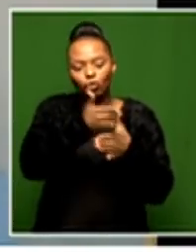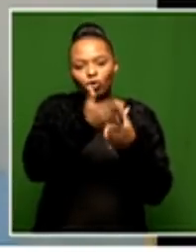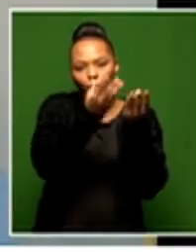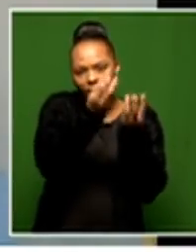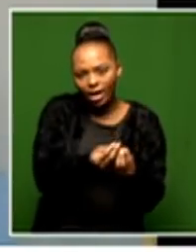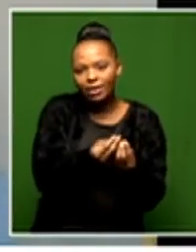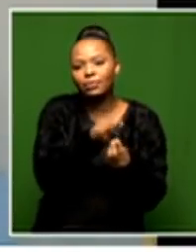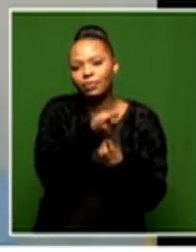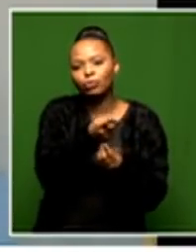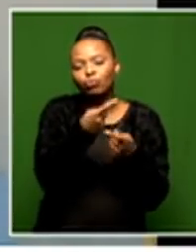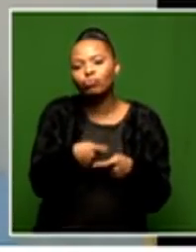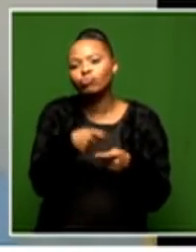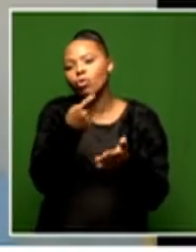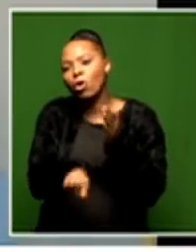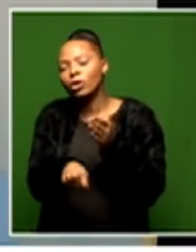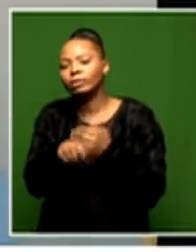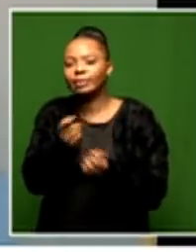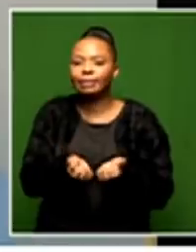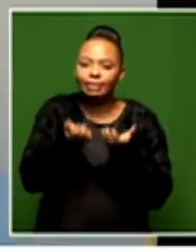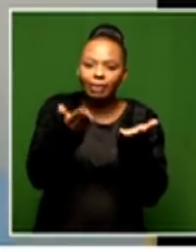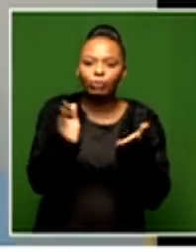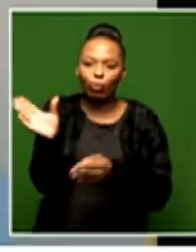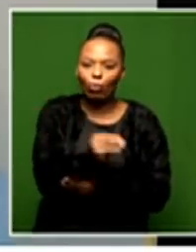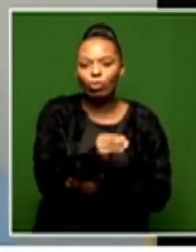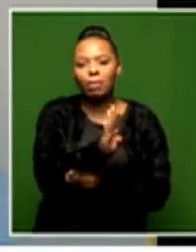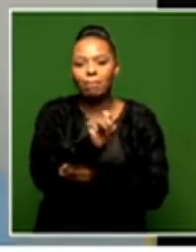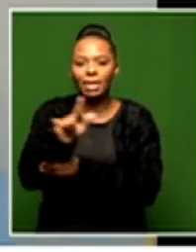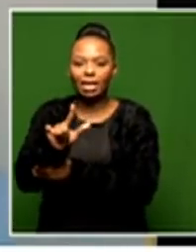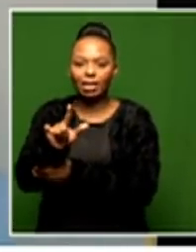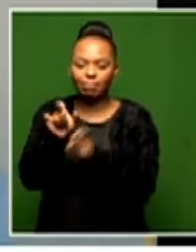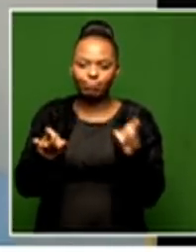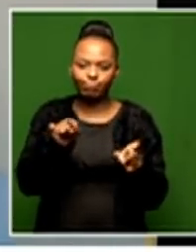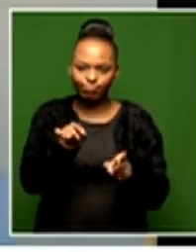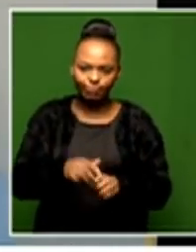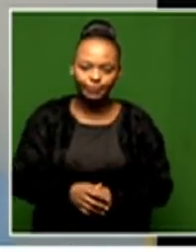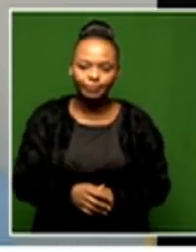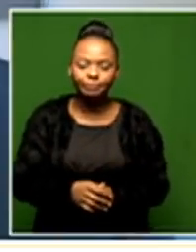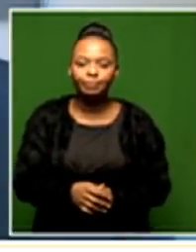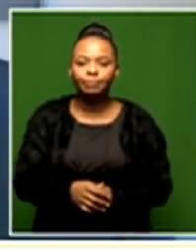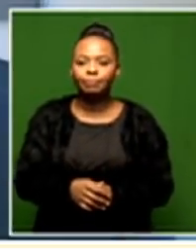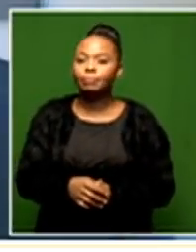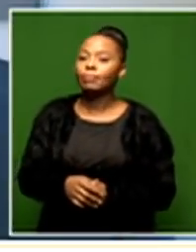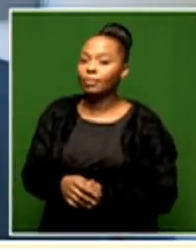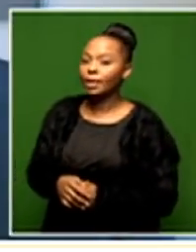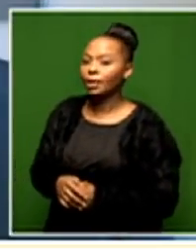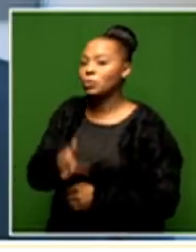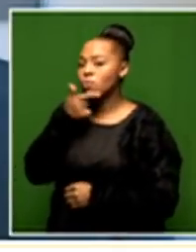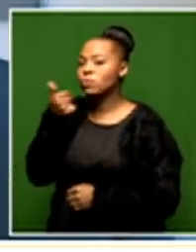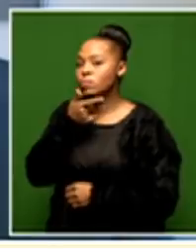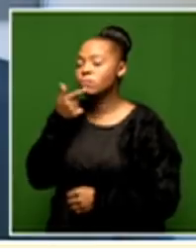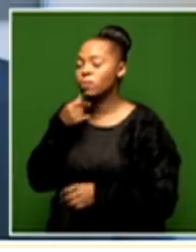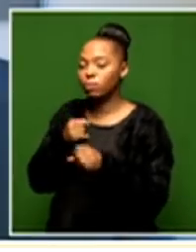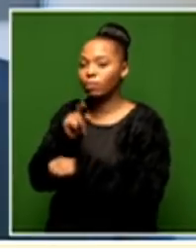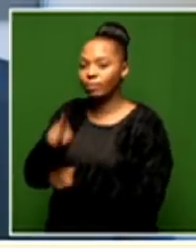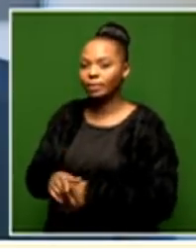the cost of service reflected in everybody's bill. And of course, soon is relative. But we're out of time,